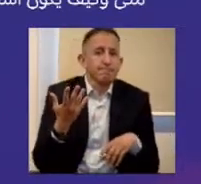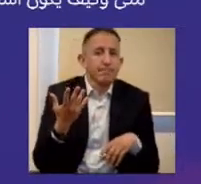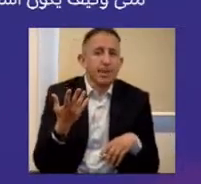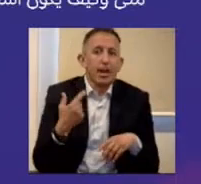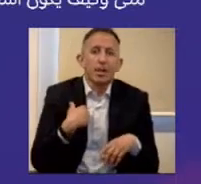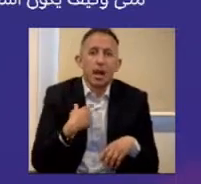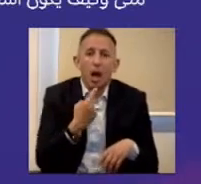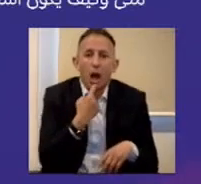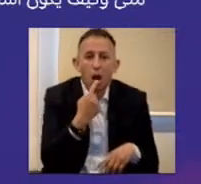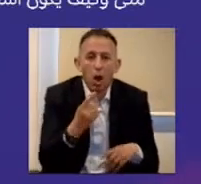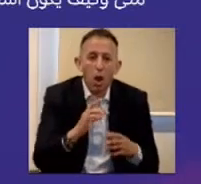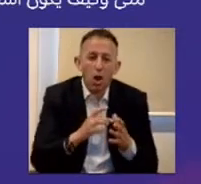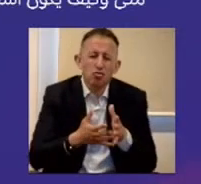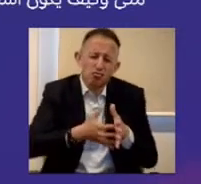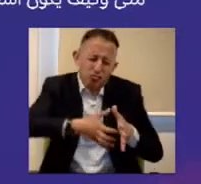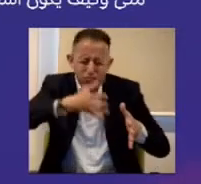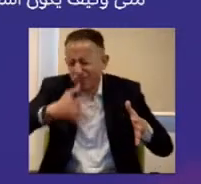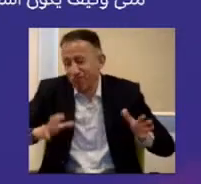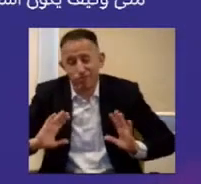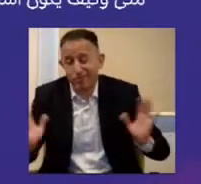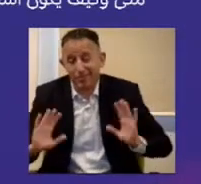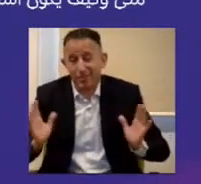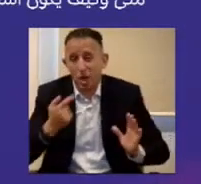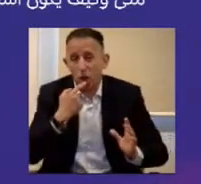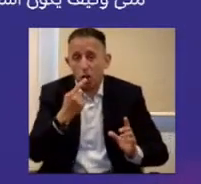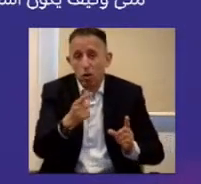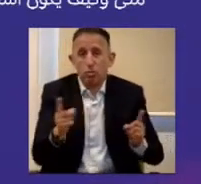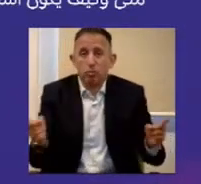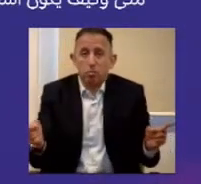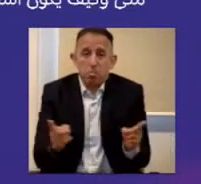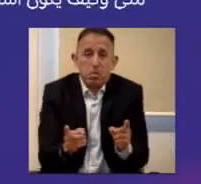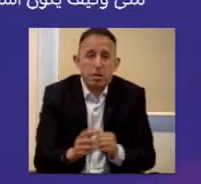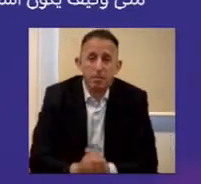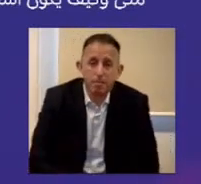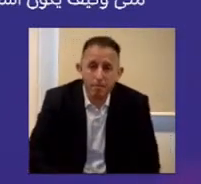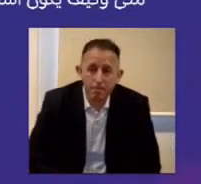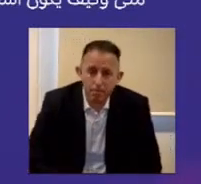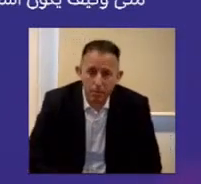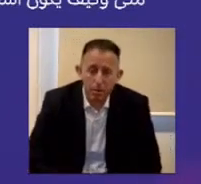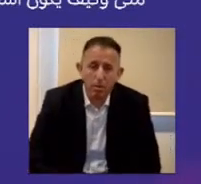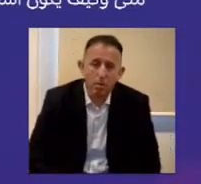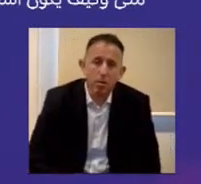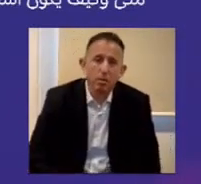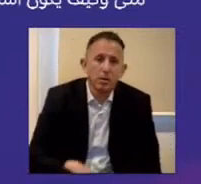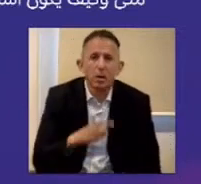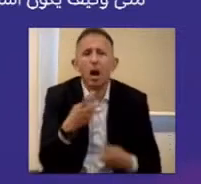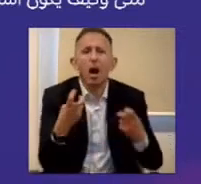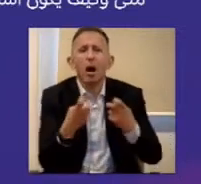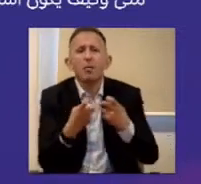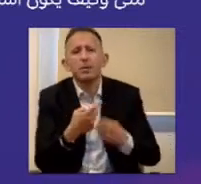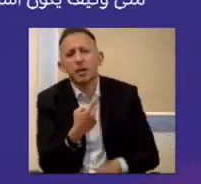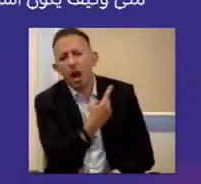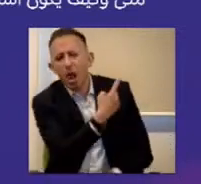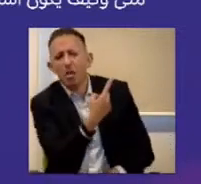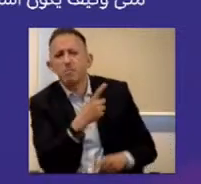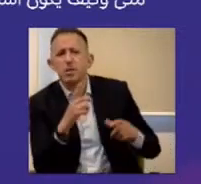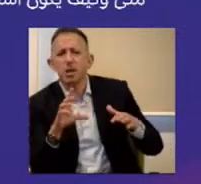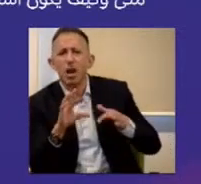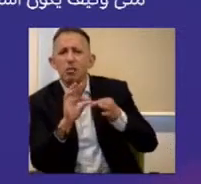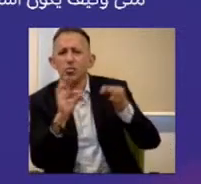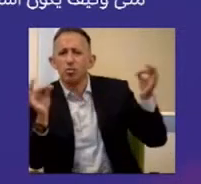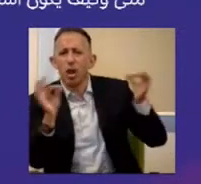elsewhere. So here are a few examples. You give the system the following in green.